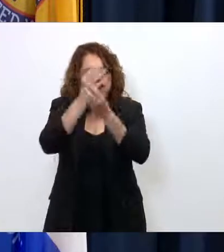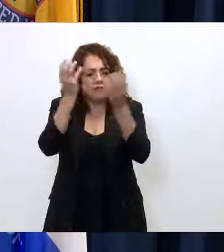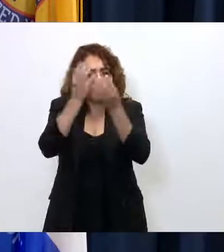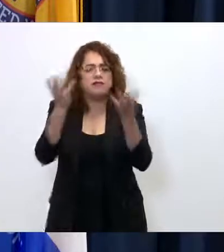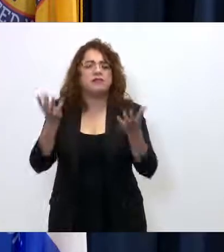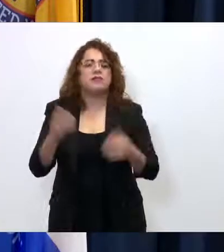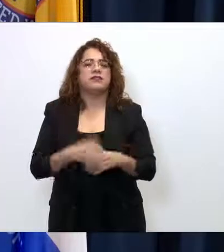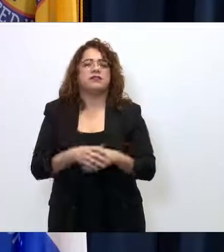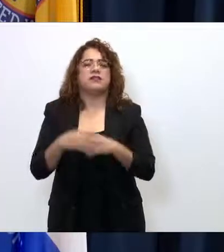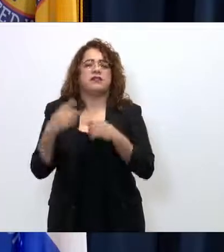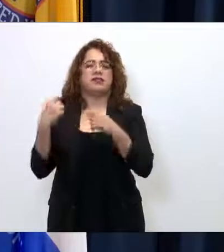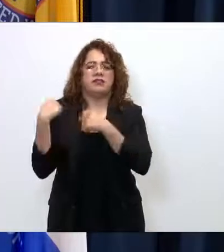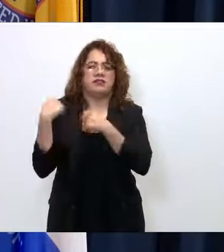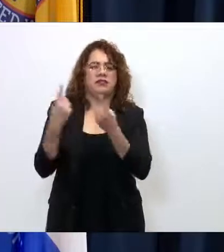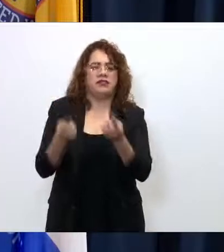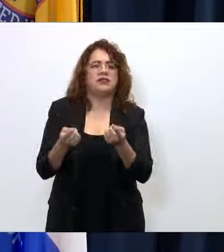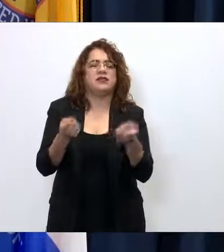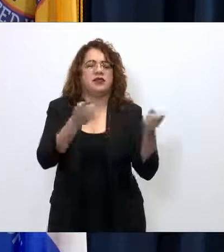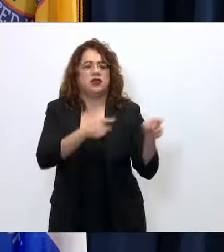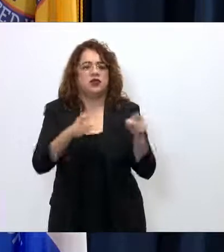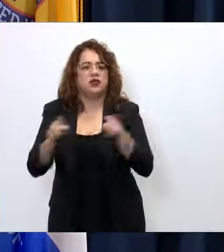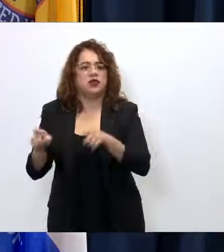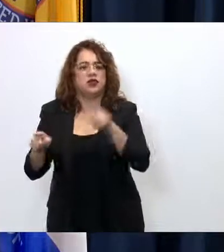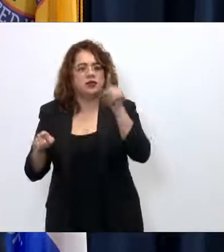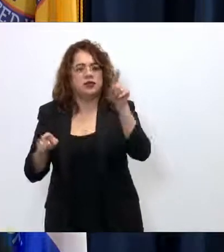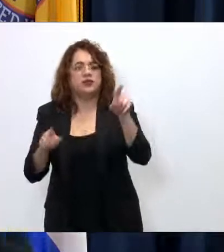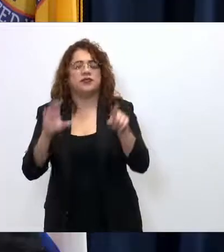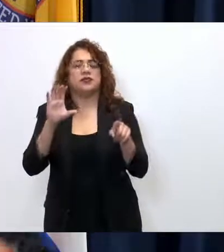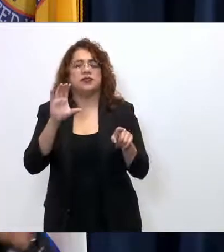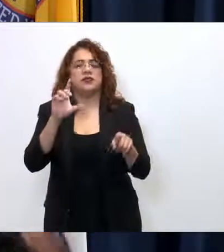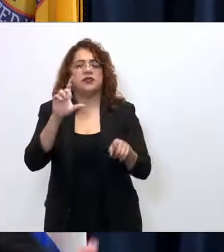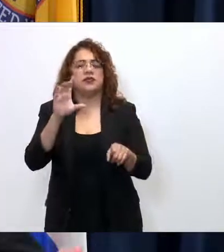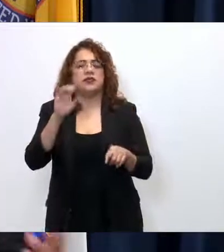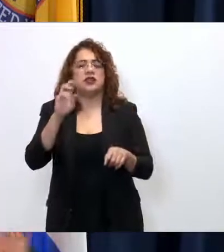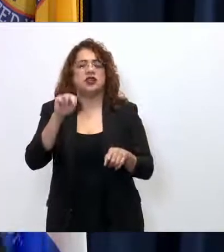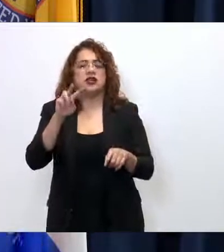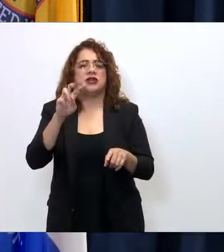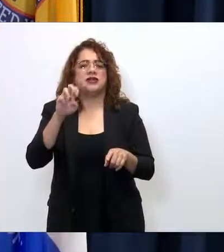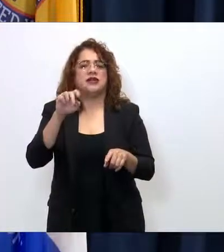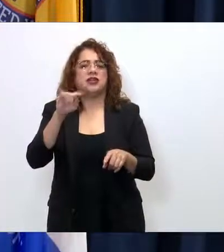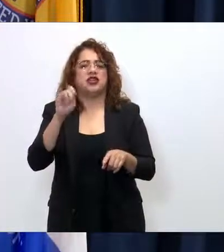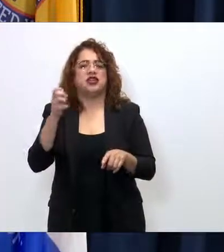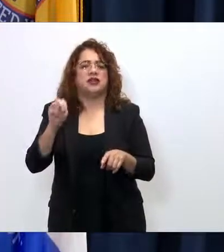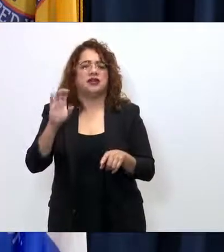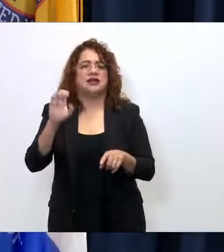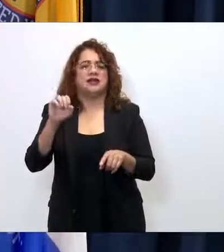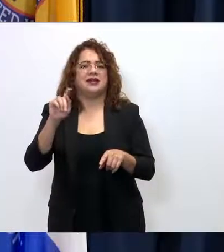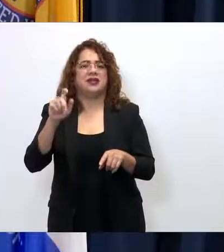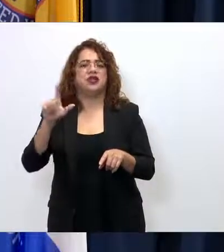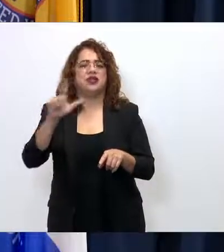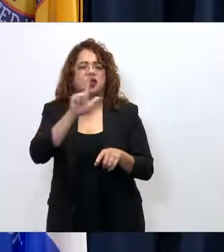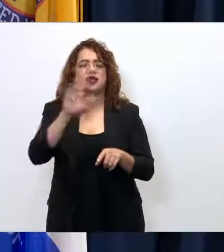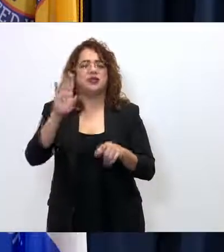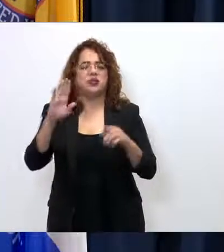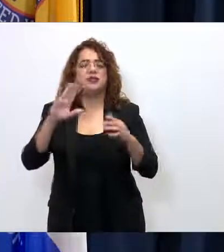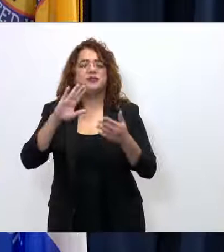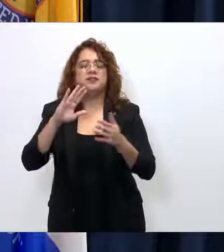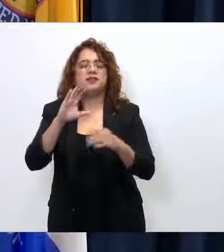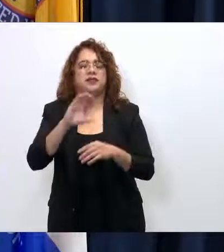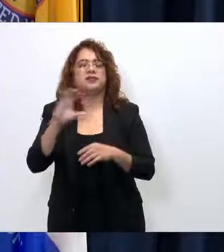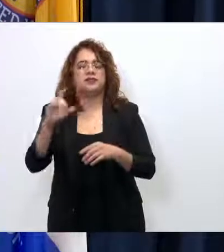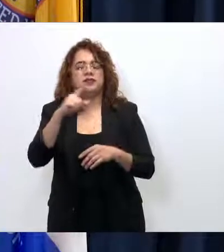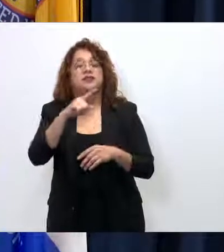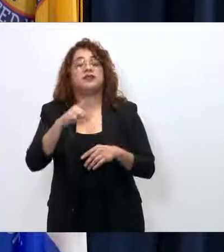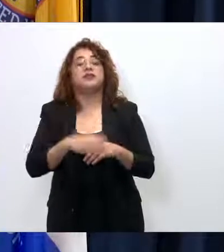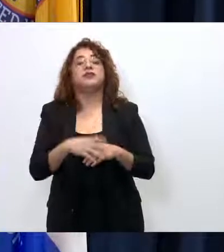about what's happening at the convention center with the Biden administration request. And most importantly, go over